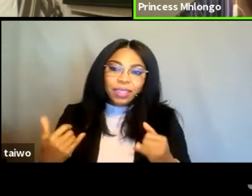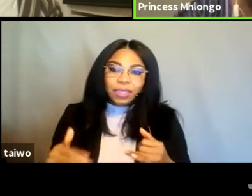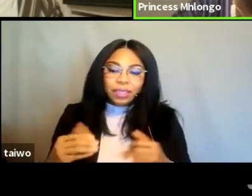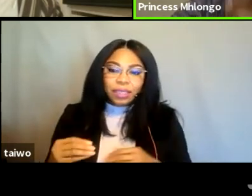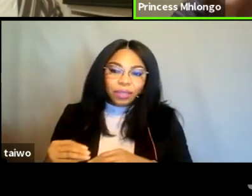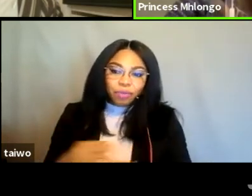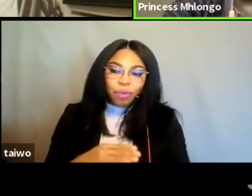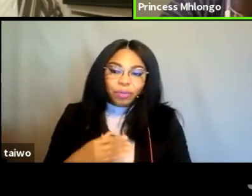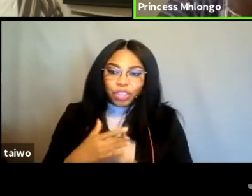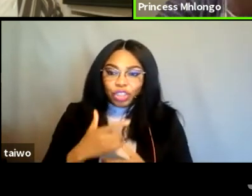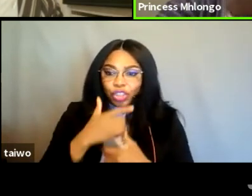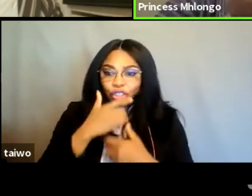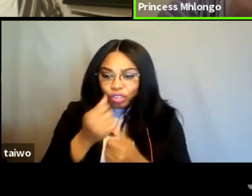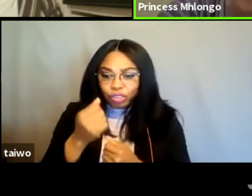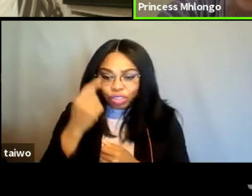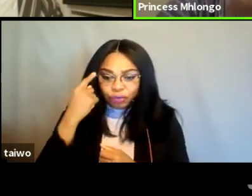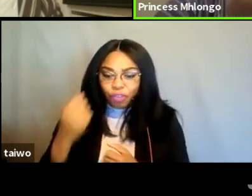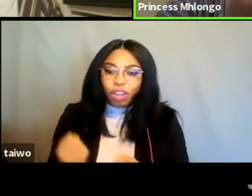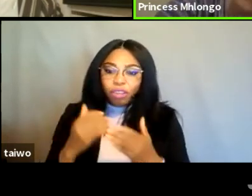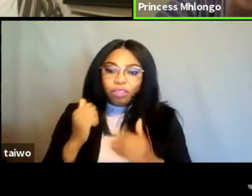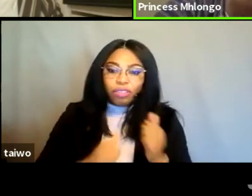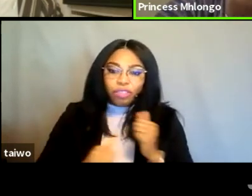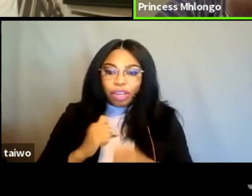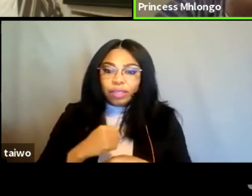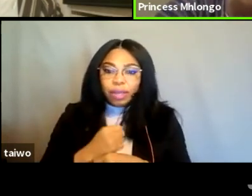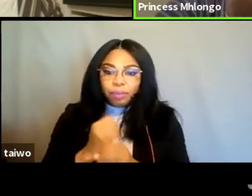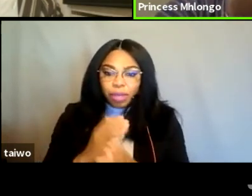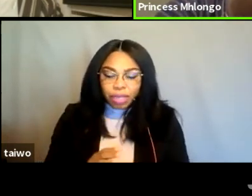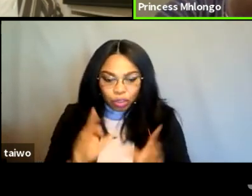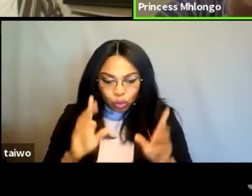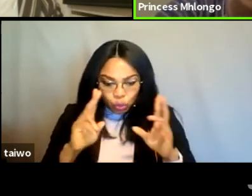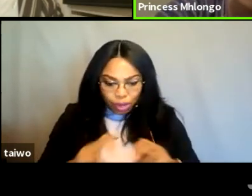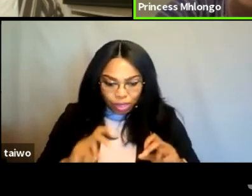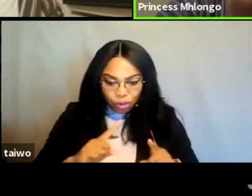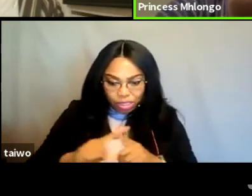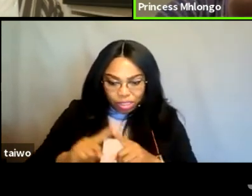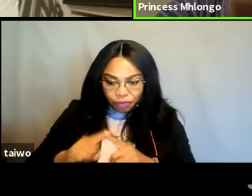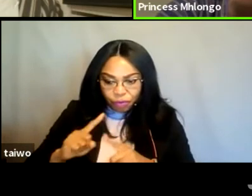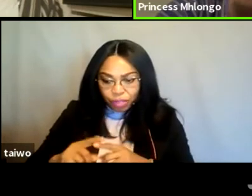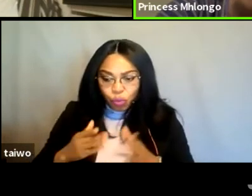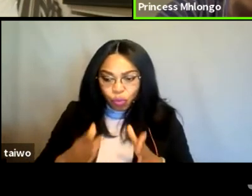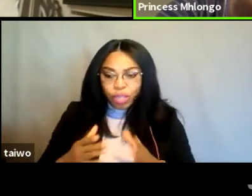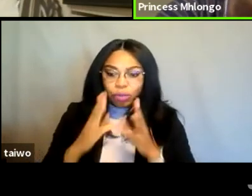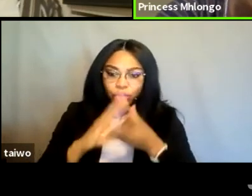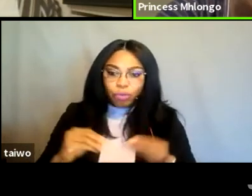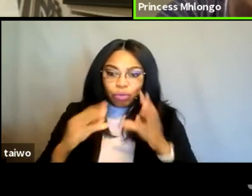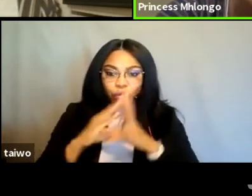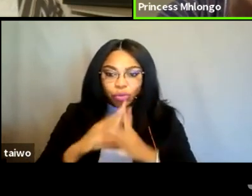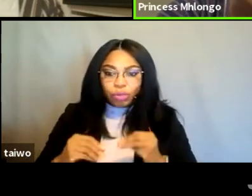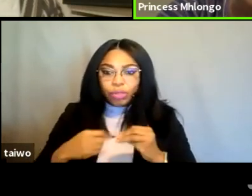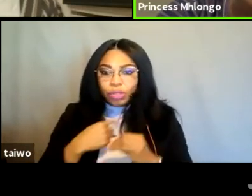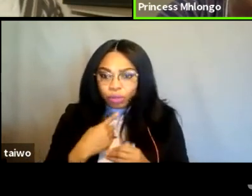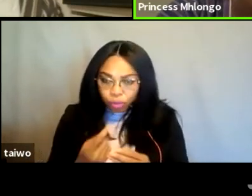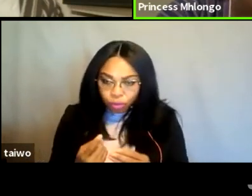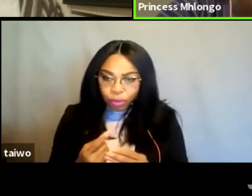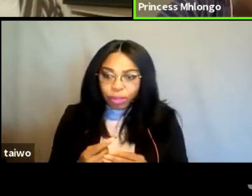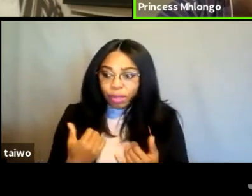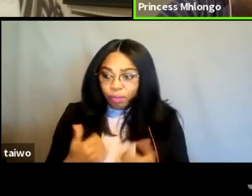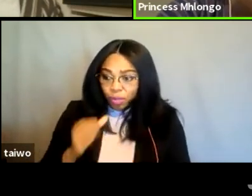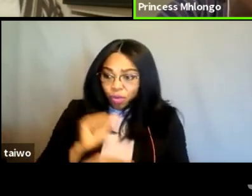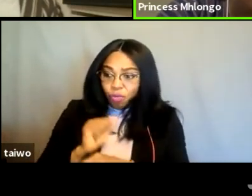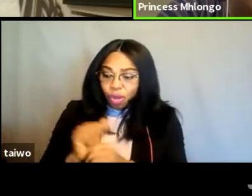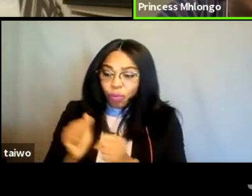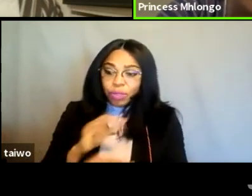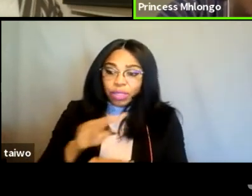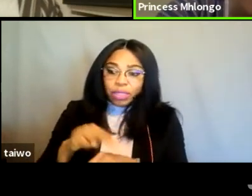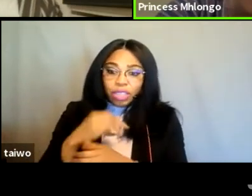lot of theater makers to explore, you know, this different medium of telling stories. And having worked with the National Arts